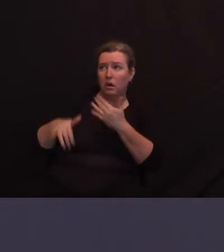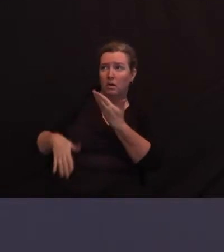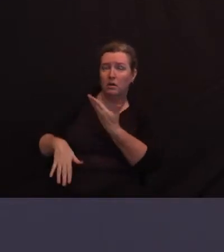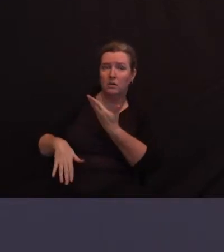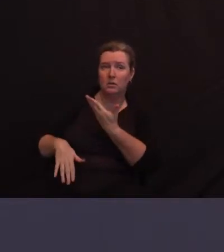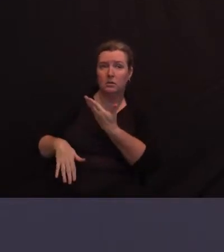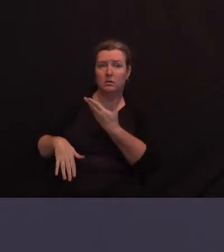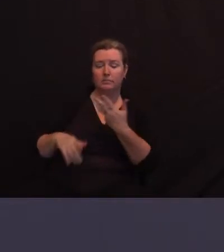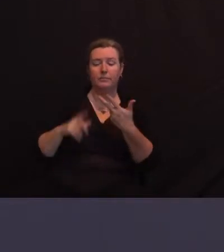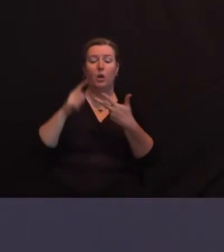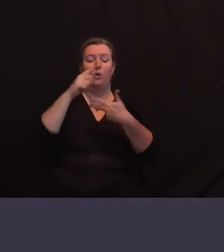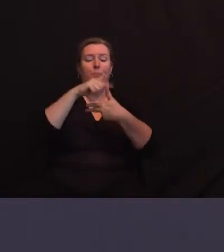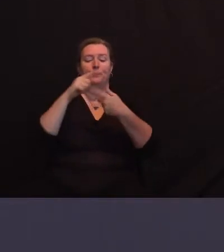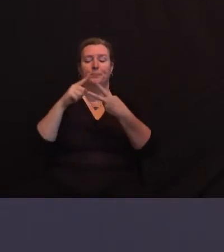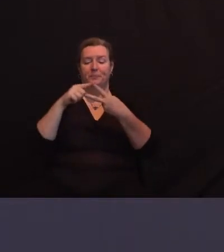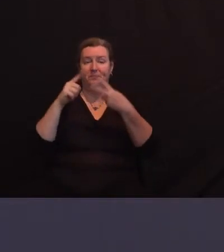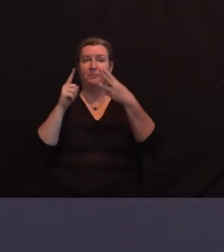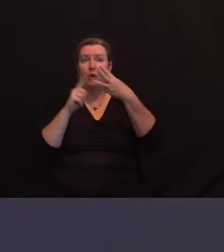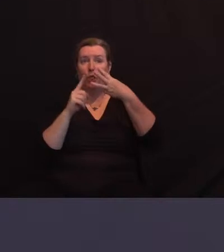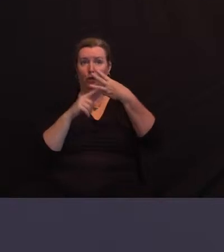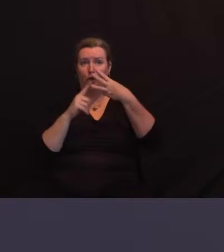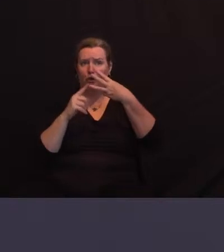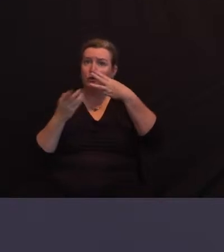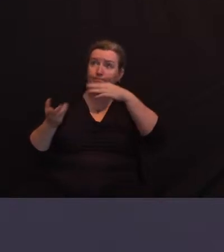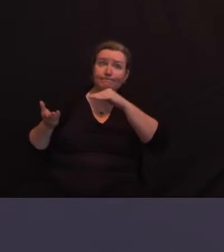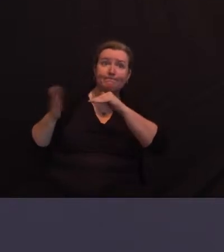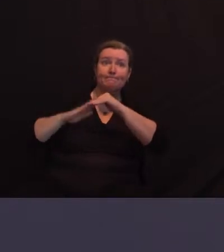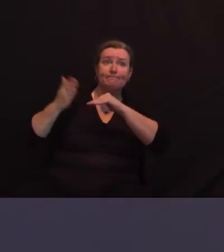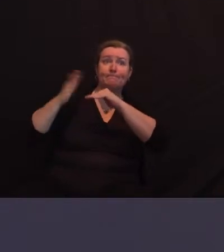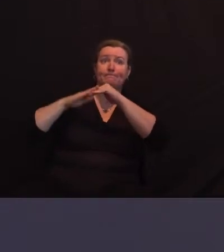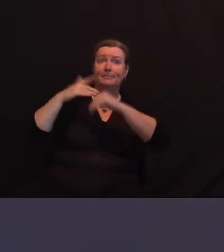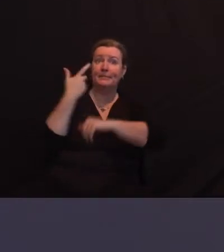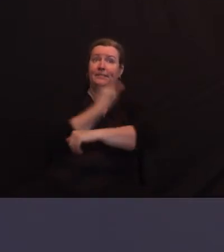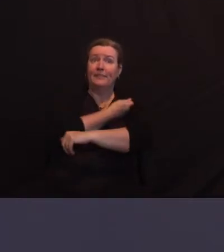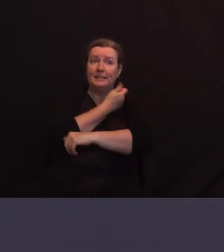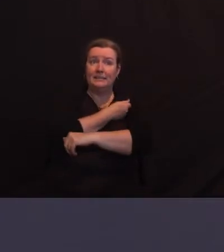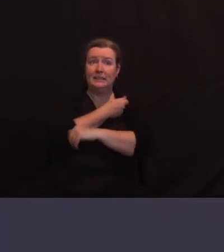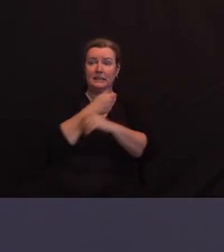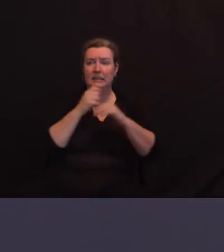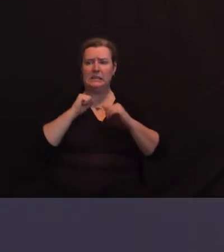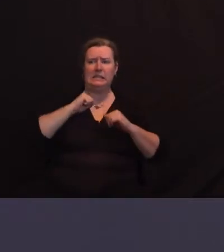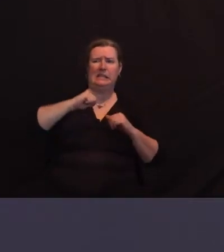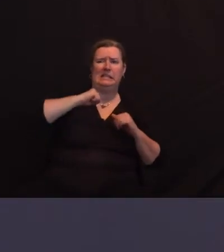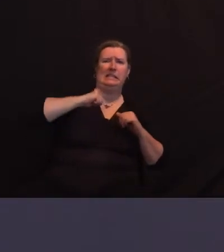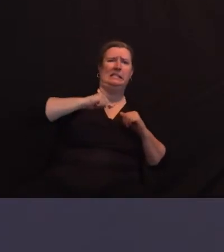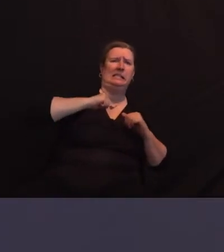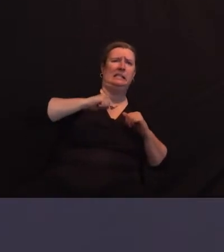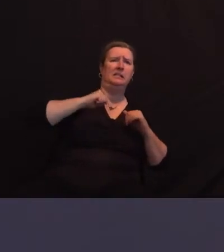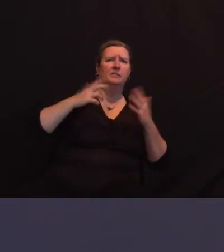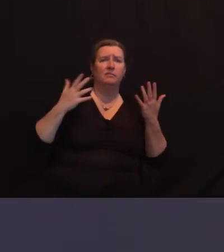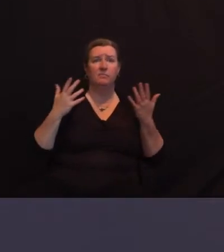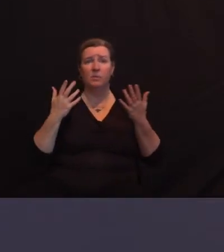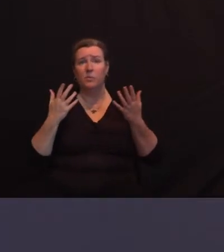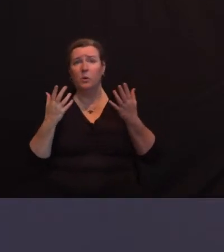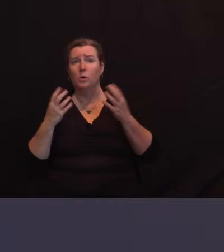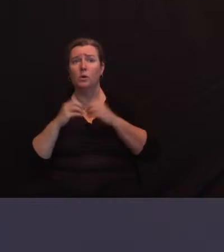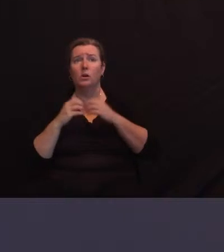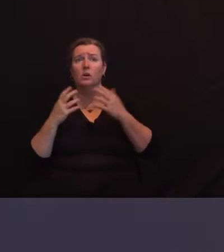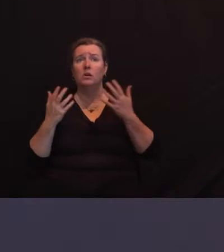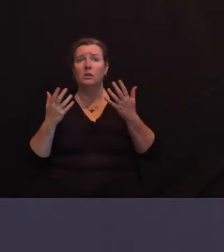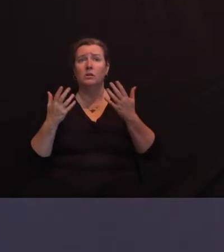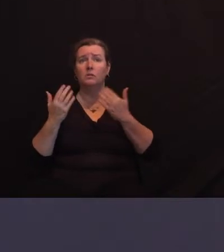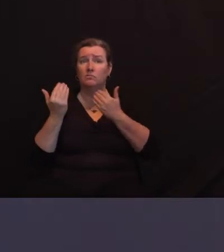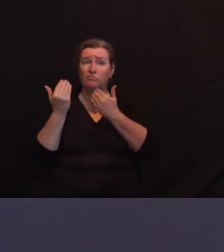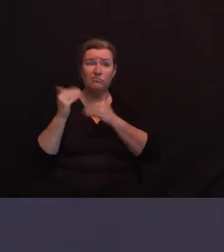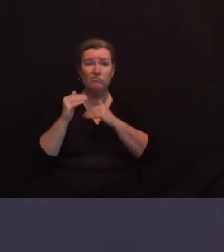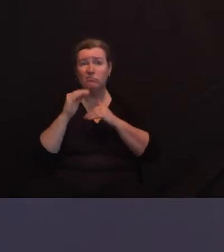Third question, with the rising case numbers and vaccine holdouts, are you considering more restrictions? And if not, what's your